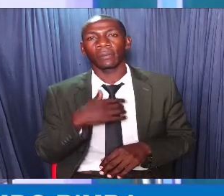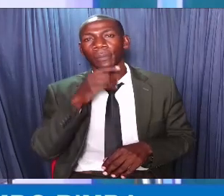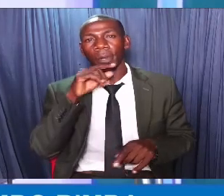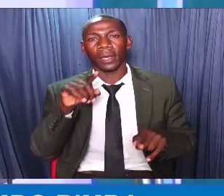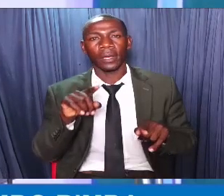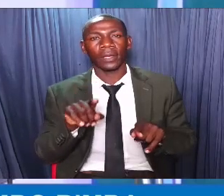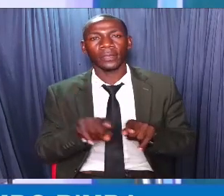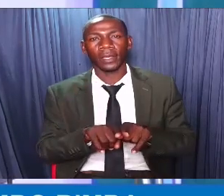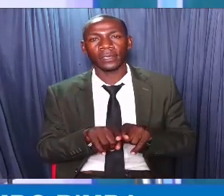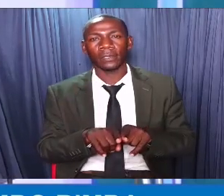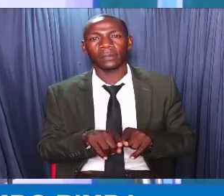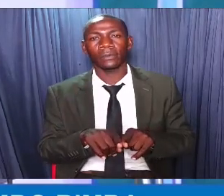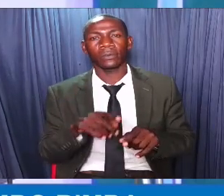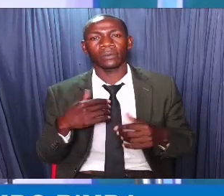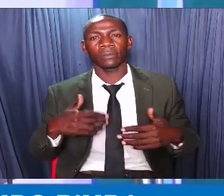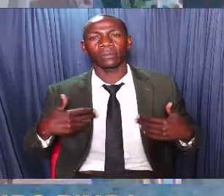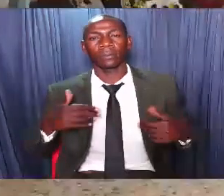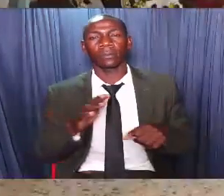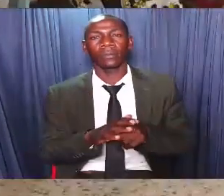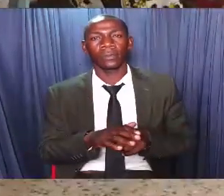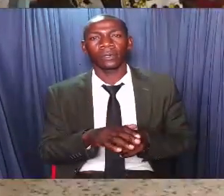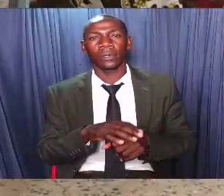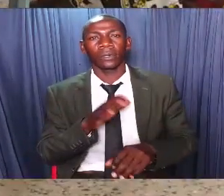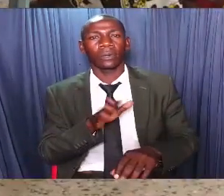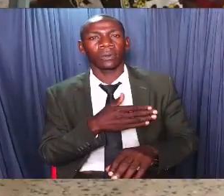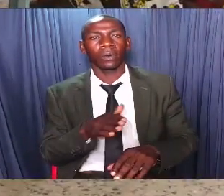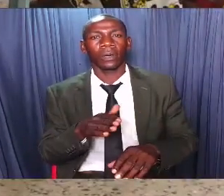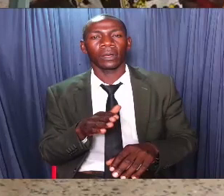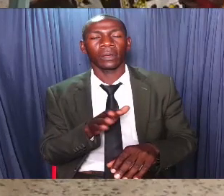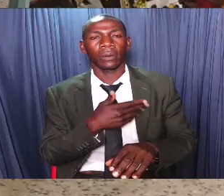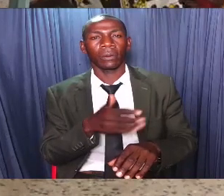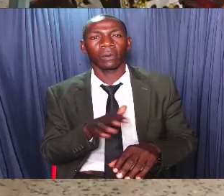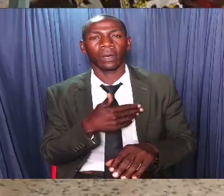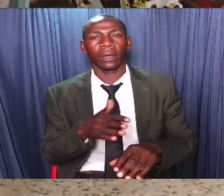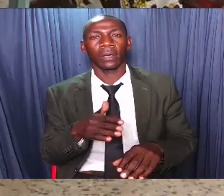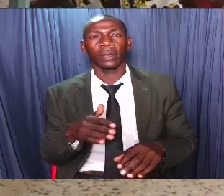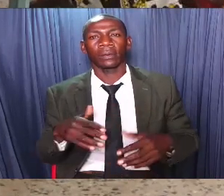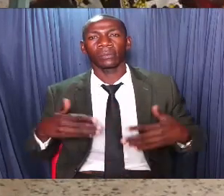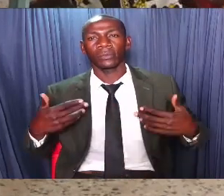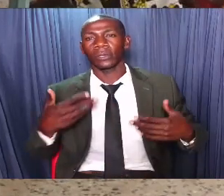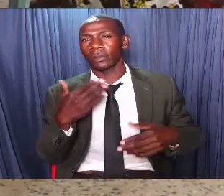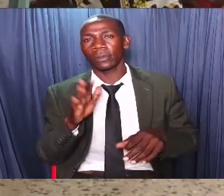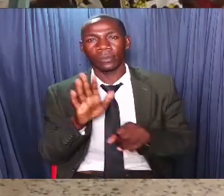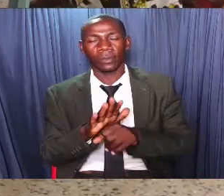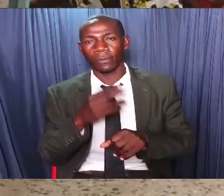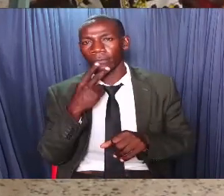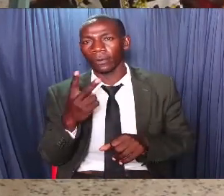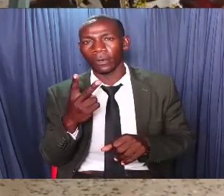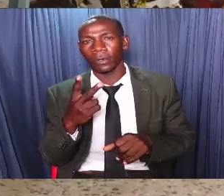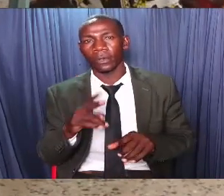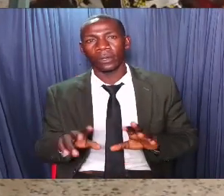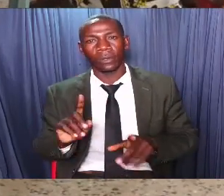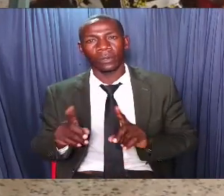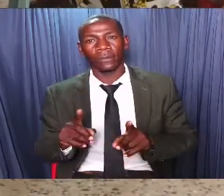nyingi. She visited brethren with a lot of joy. Wanakwaya wanapoimba wawekeni sauti ya kutosha. When the choir members are singing, give them the enough sound.